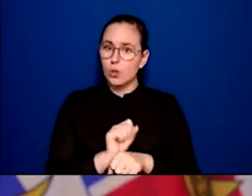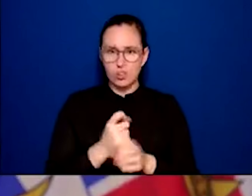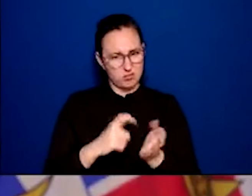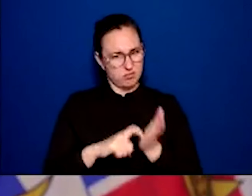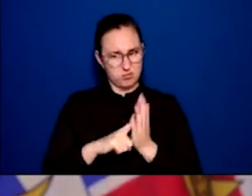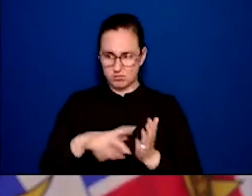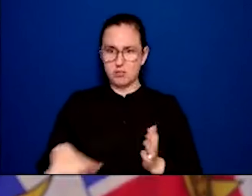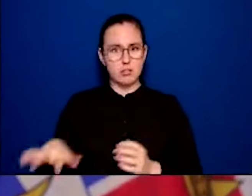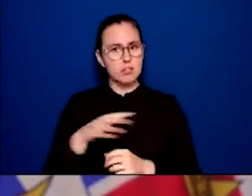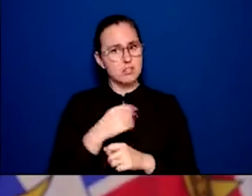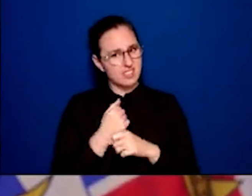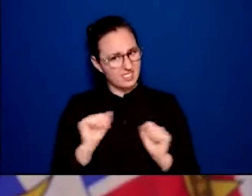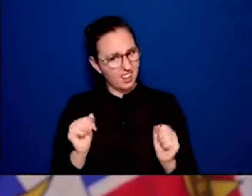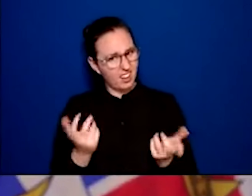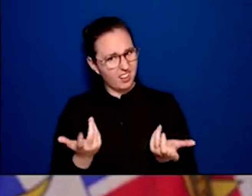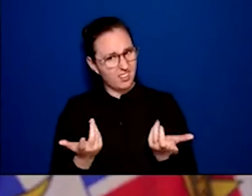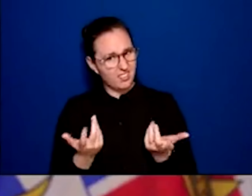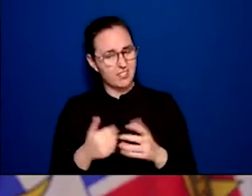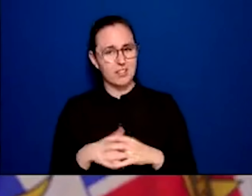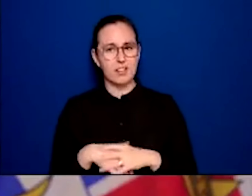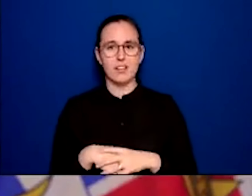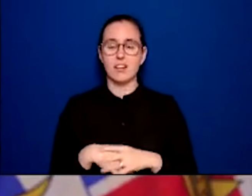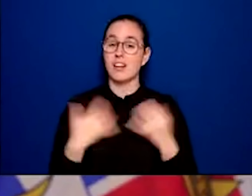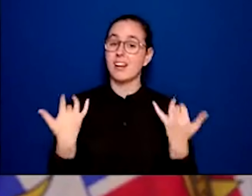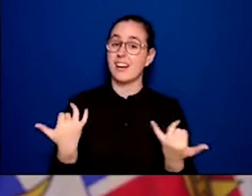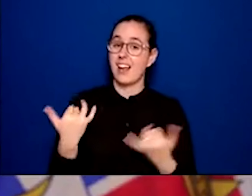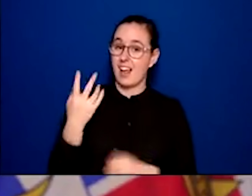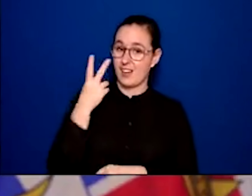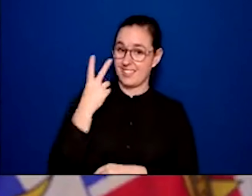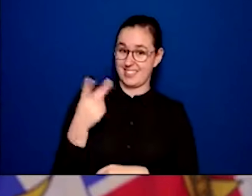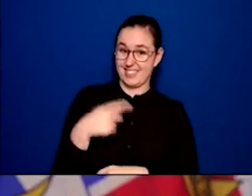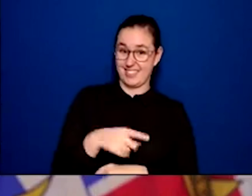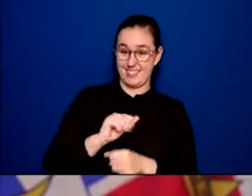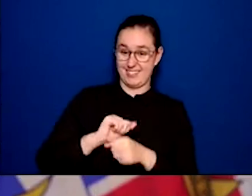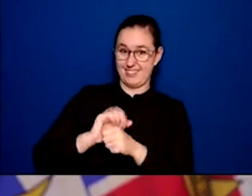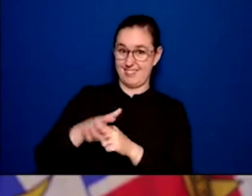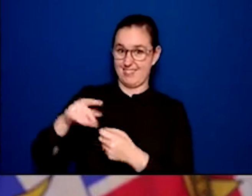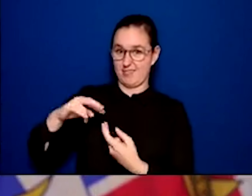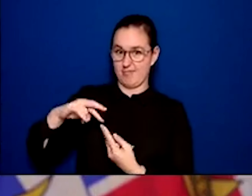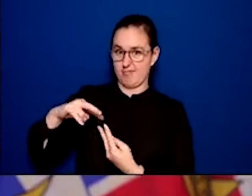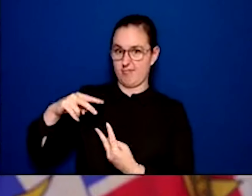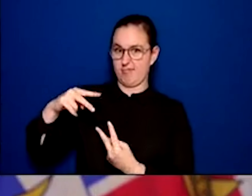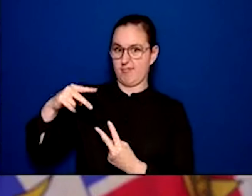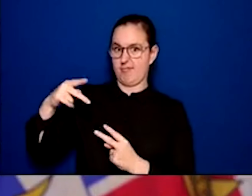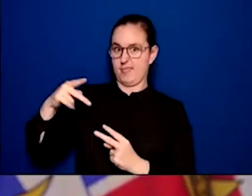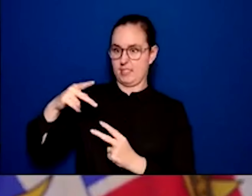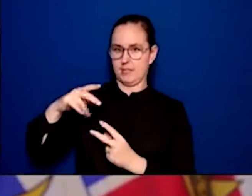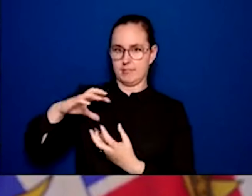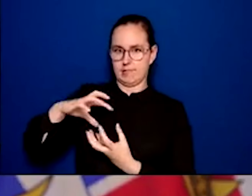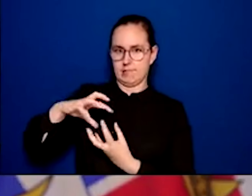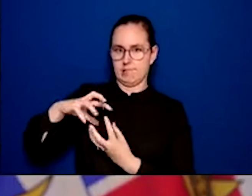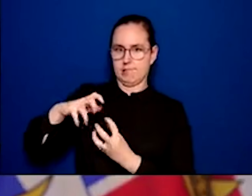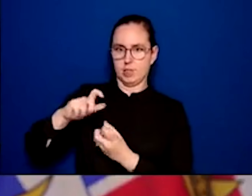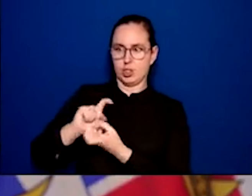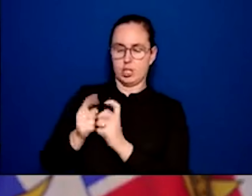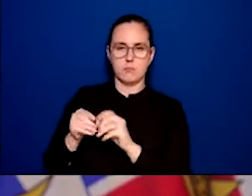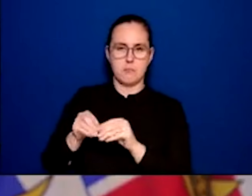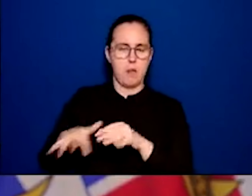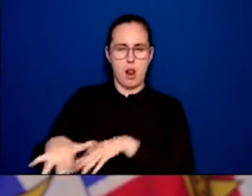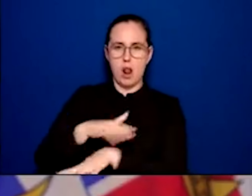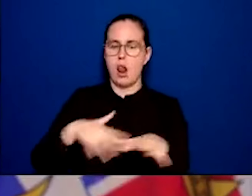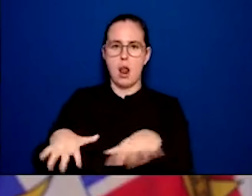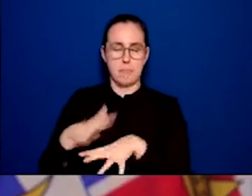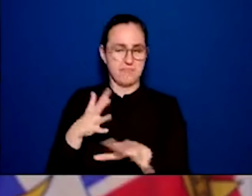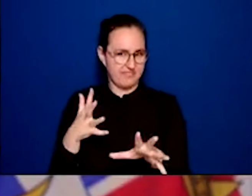strain of the virus that's circulating is it can be transmitted very rapidly. And that risk goes down